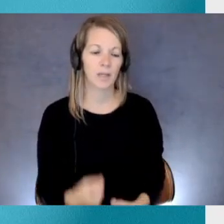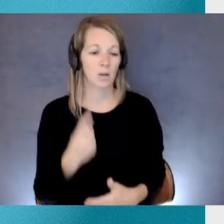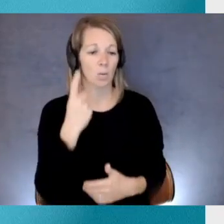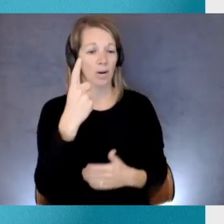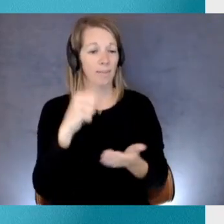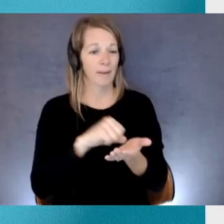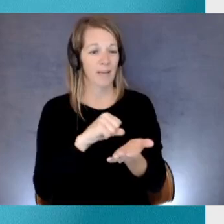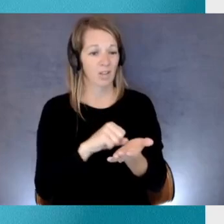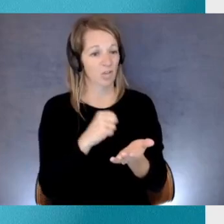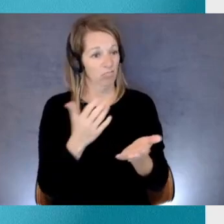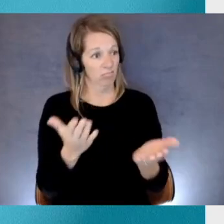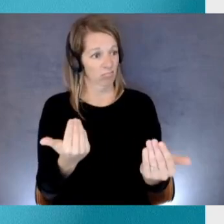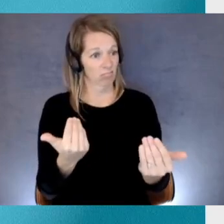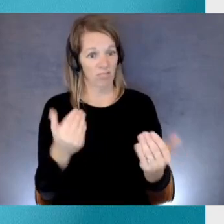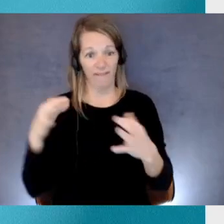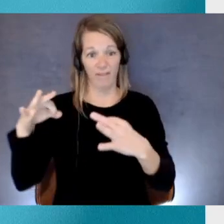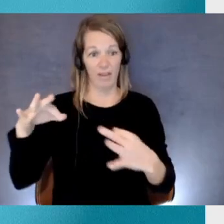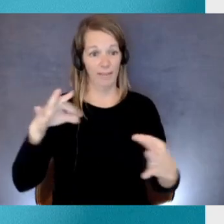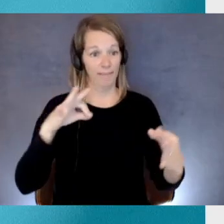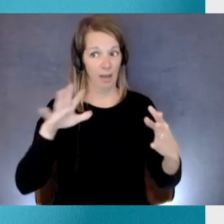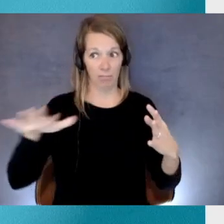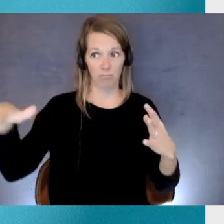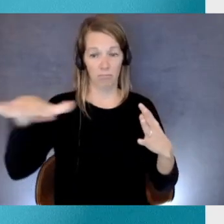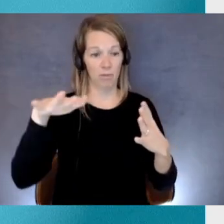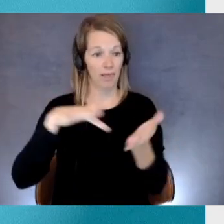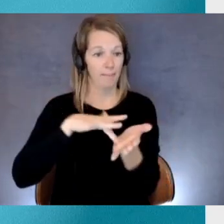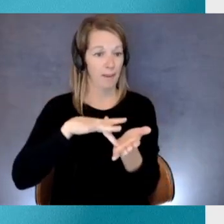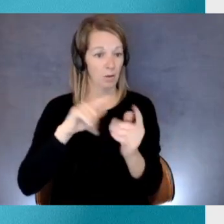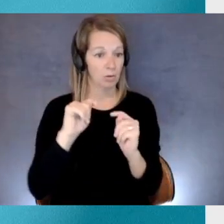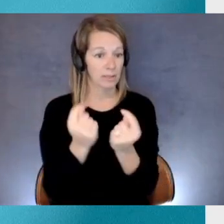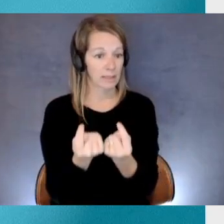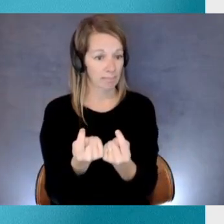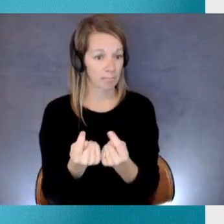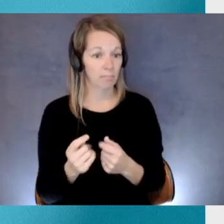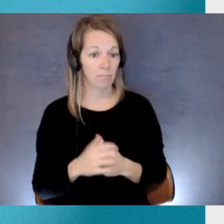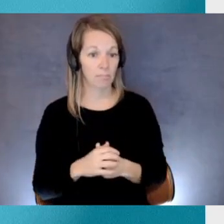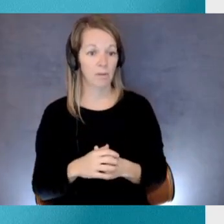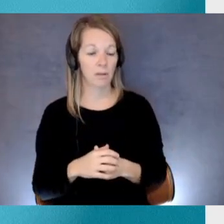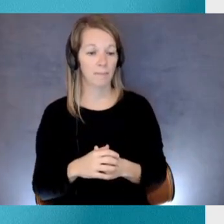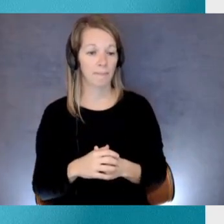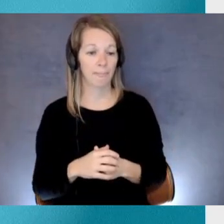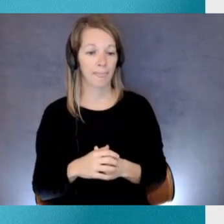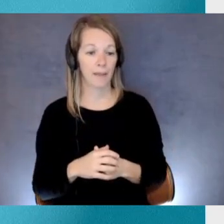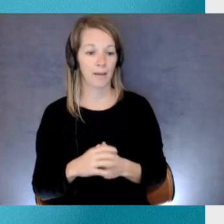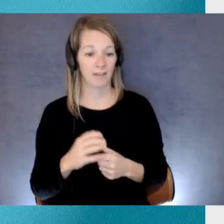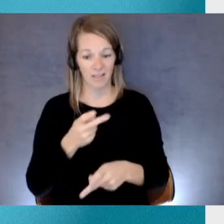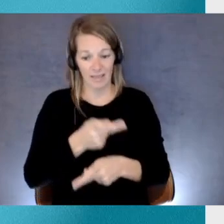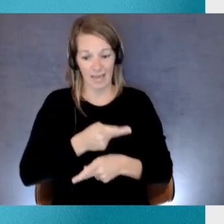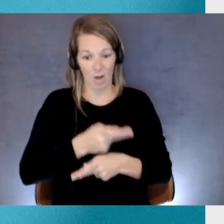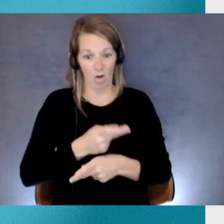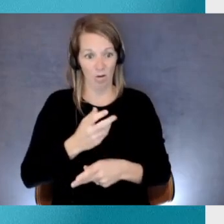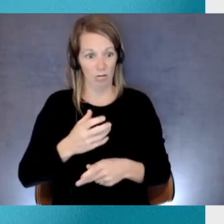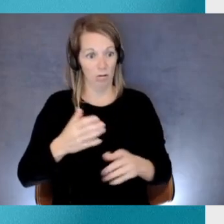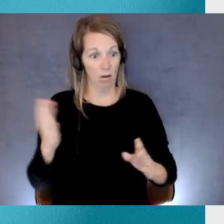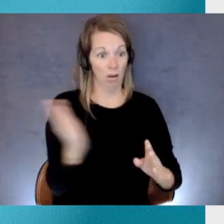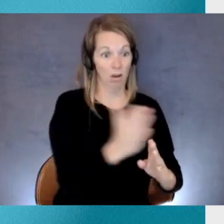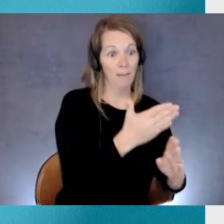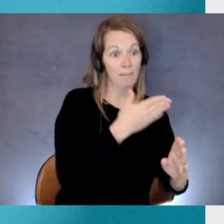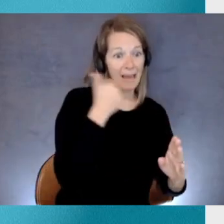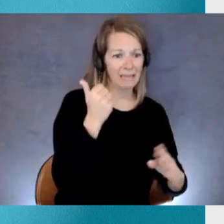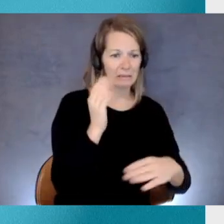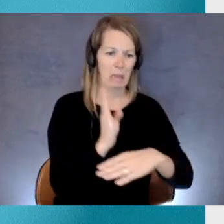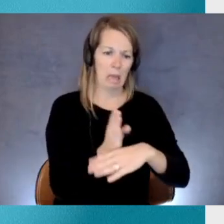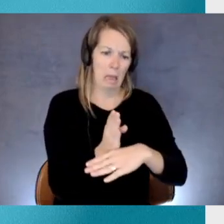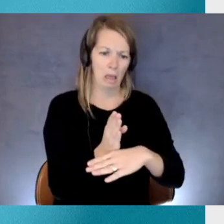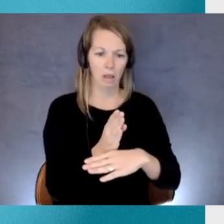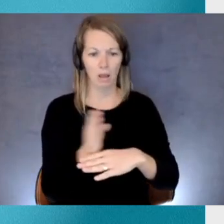give feedback to how the medical team is doing, right? So is the care you're getting the best? Is it somewhere in the middle, or is it just really